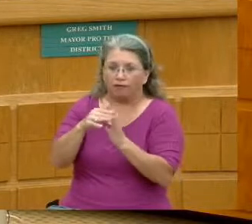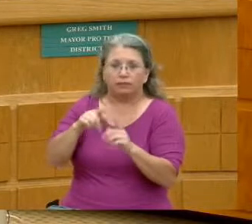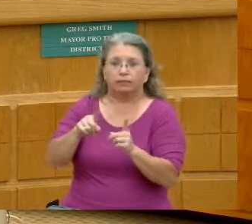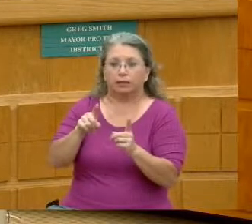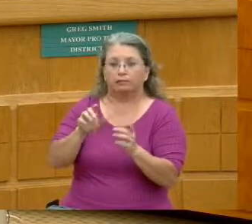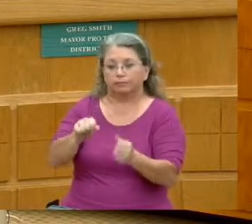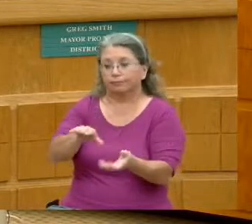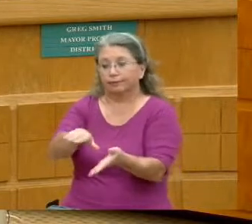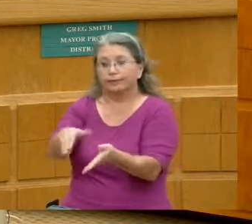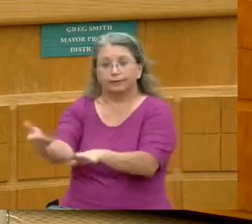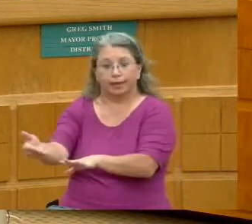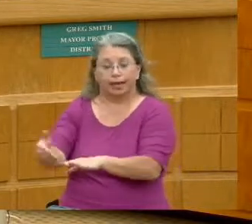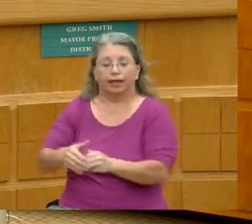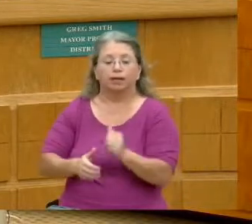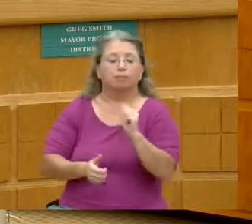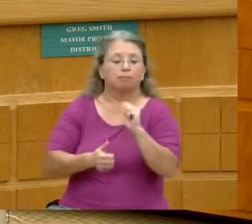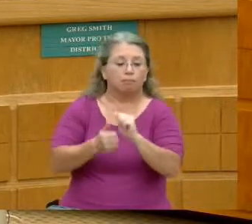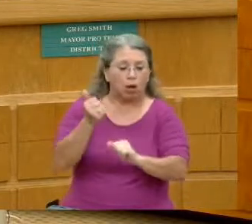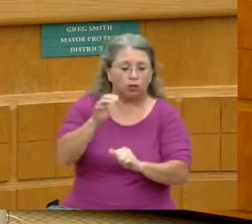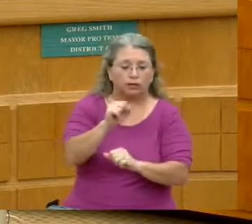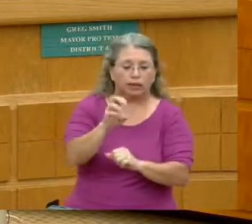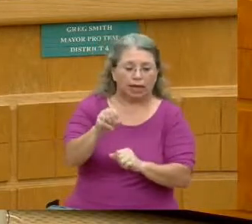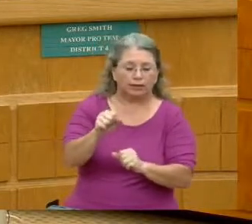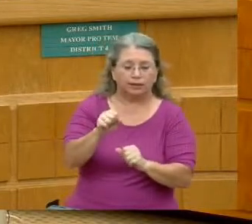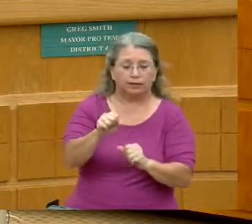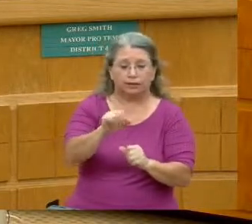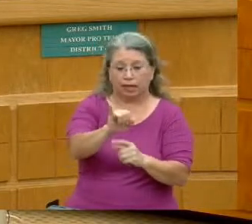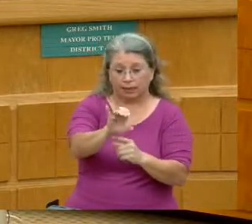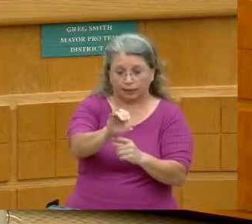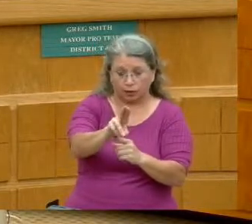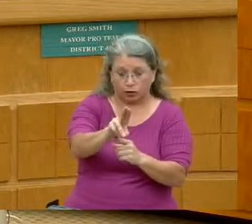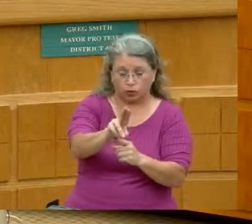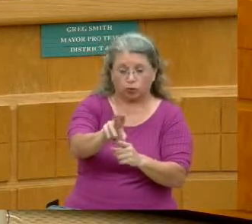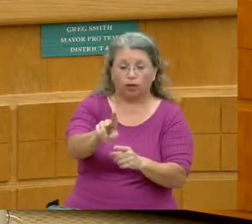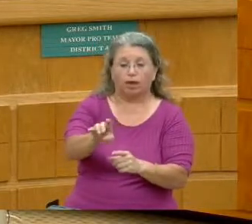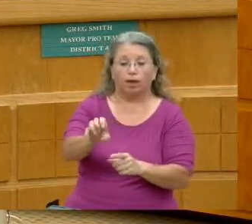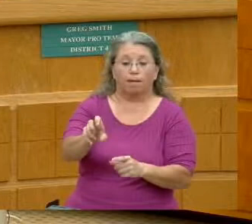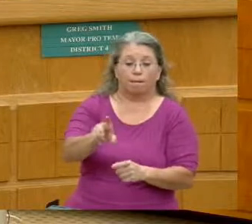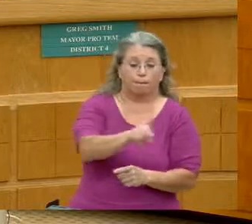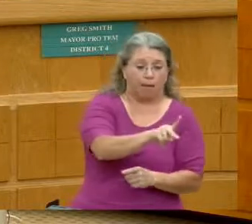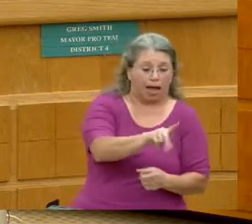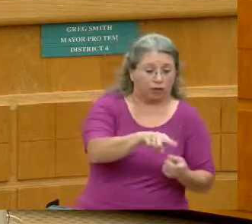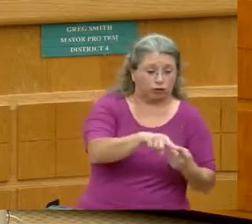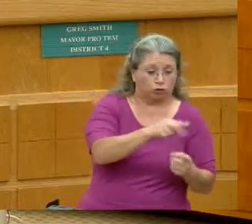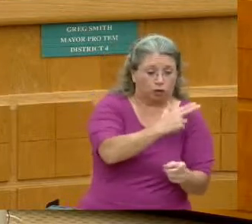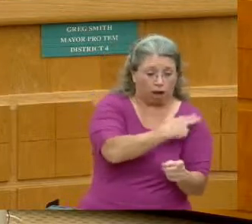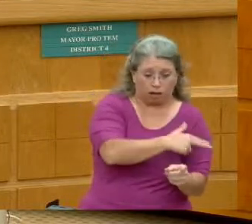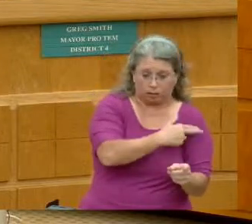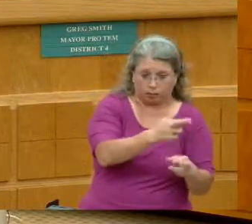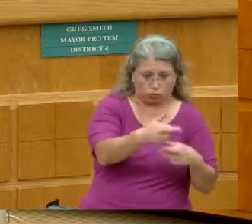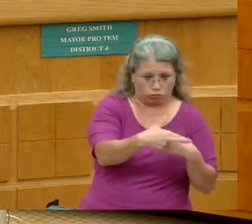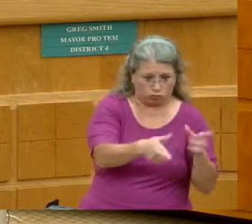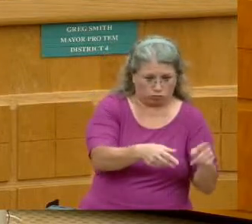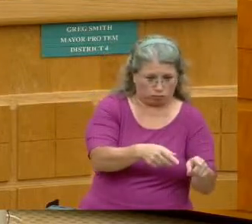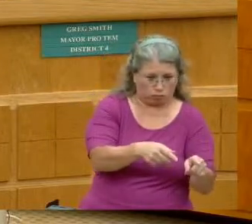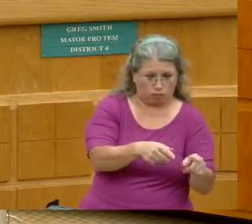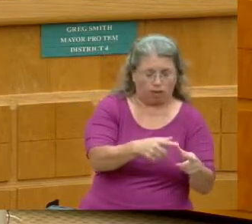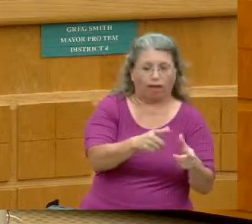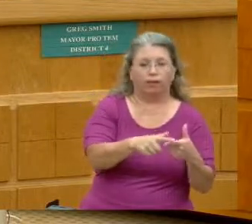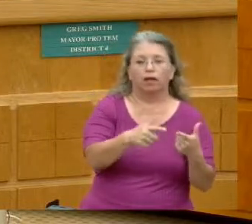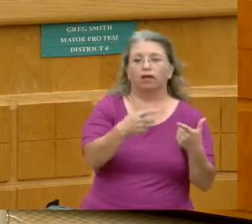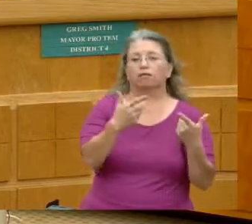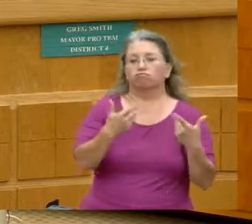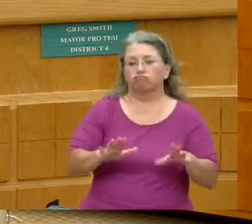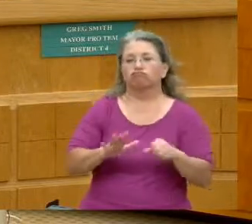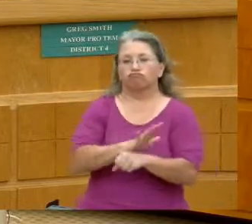cases, people get out of the ICU, back to the hospital, and eventually get over to recovered. So these are the